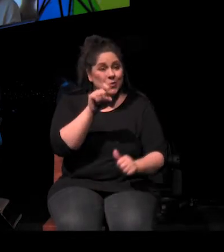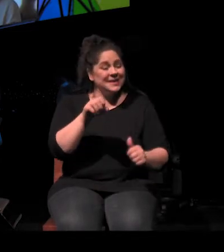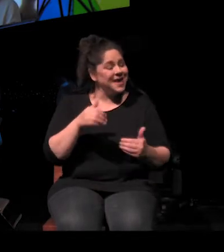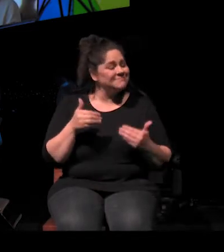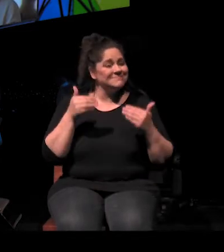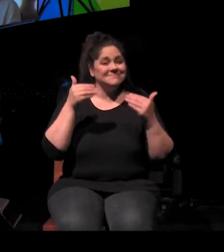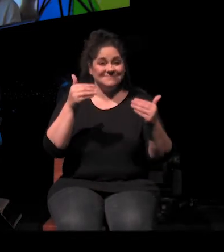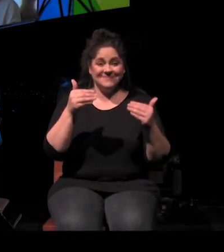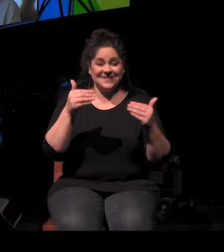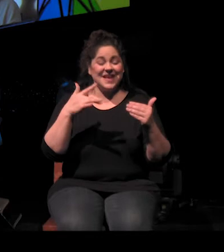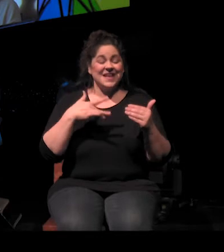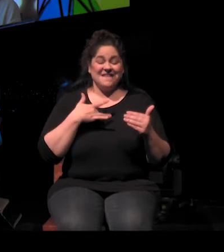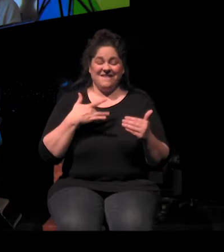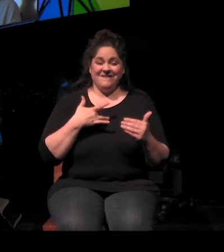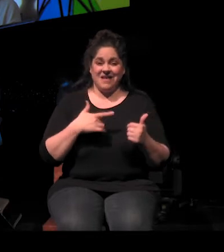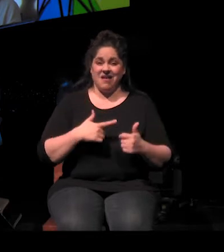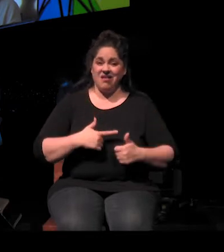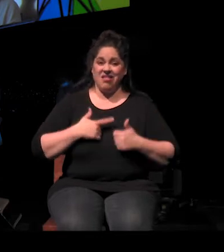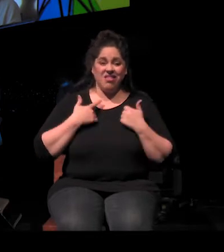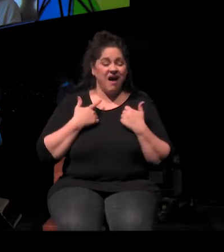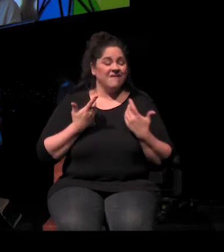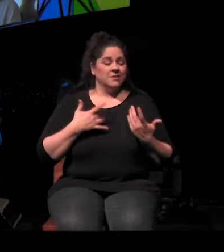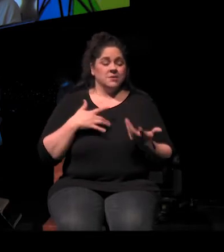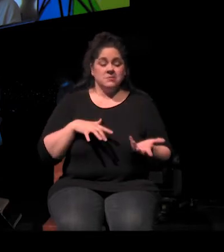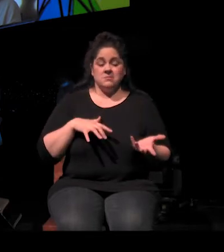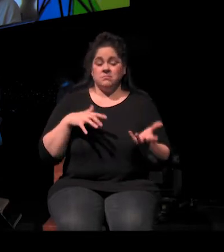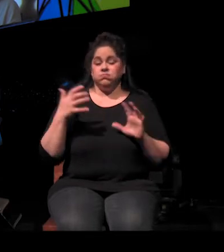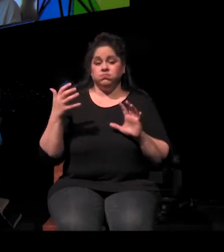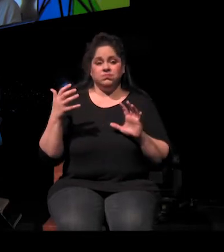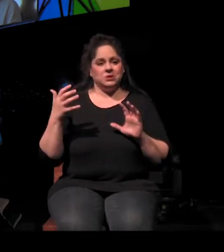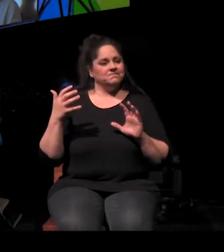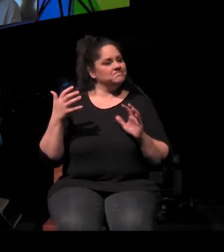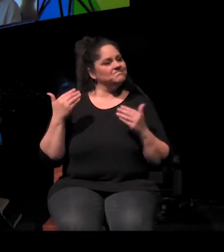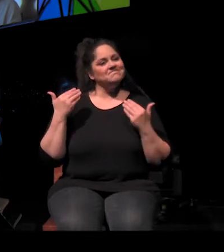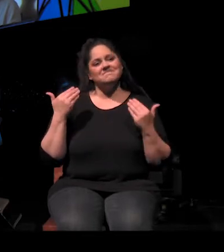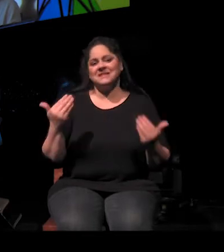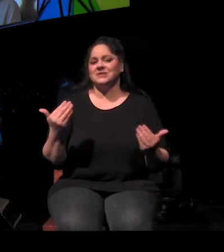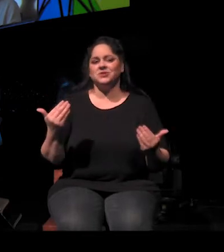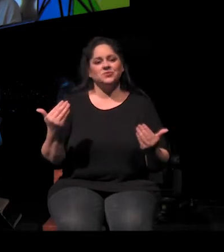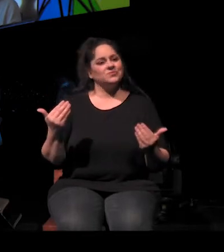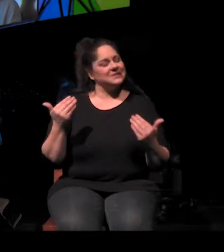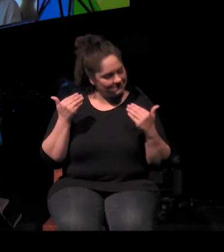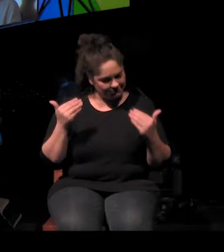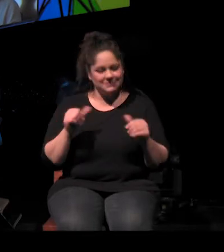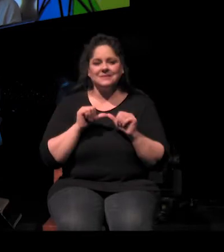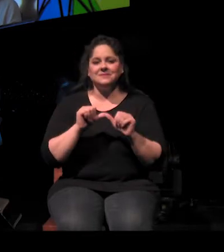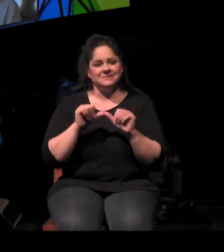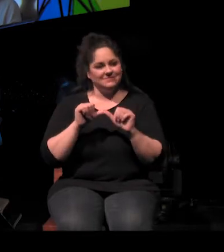And even though it feels messy, I'm with you and equipped you for what I've called you to do.